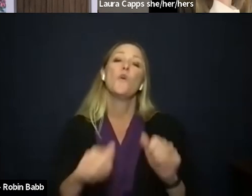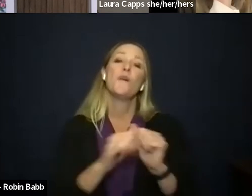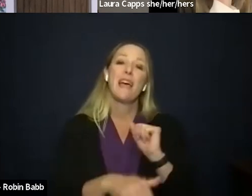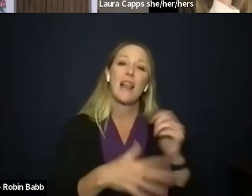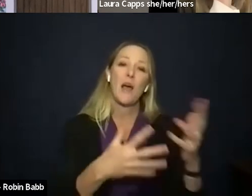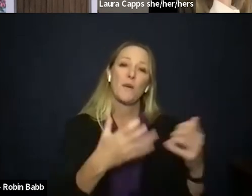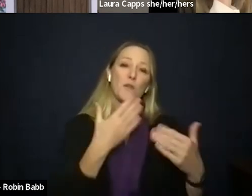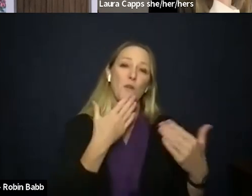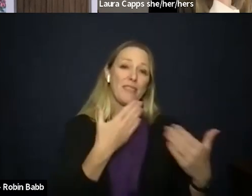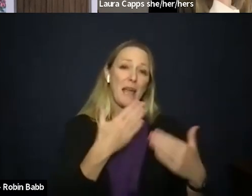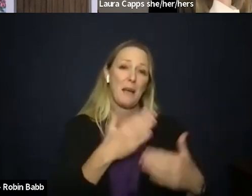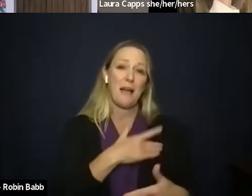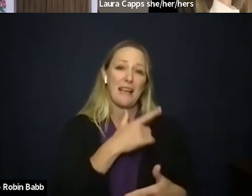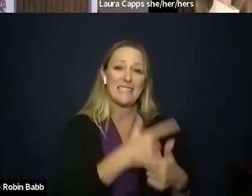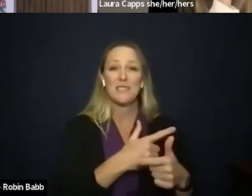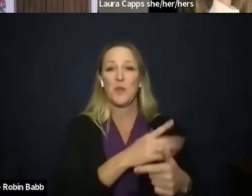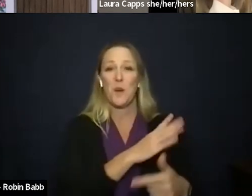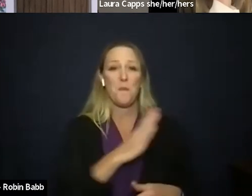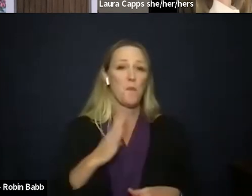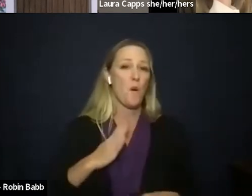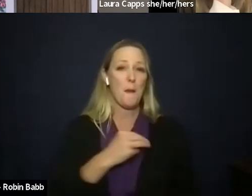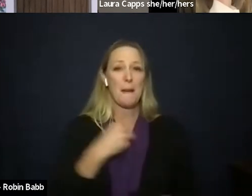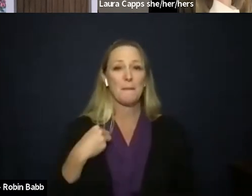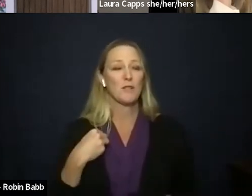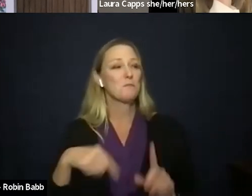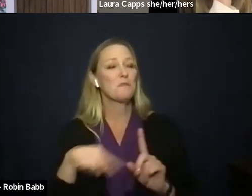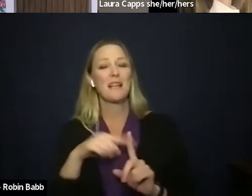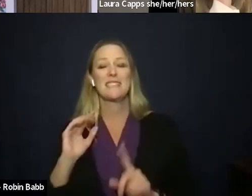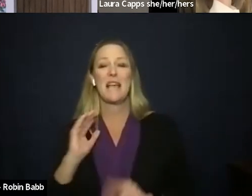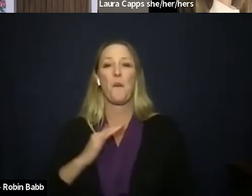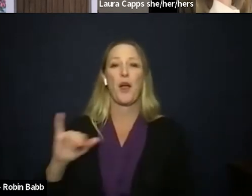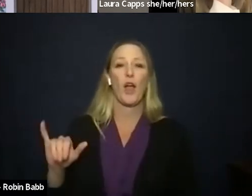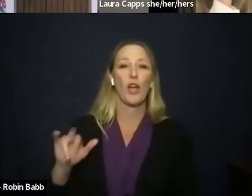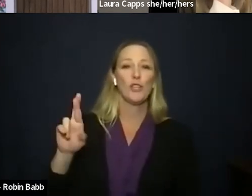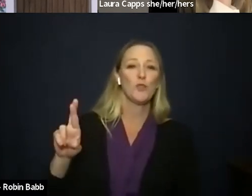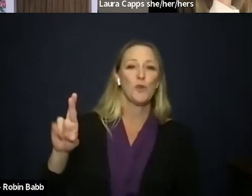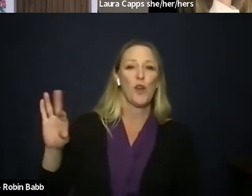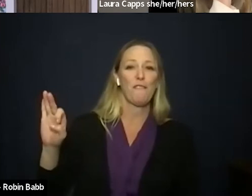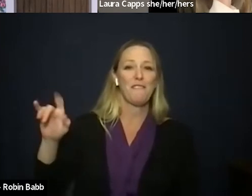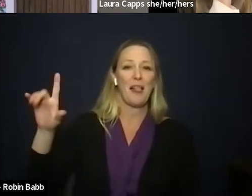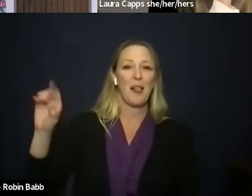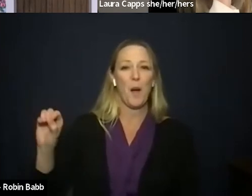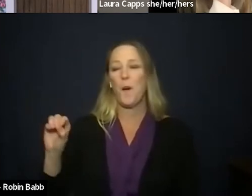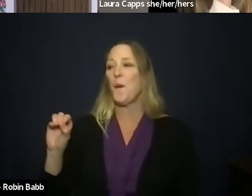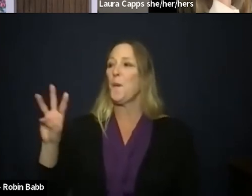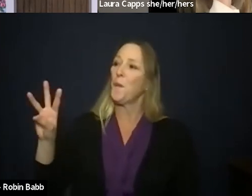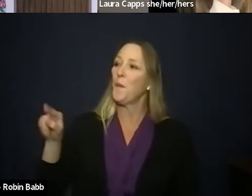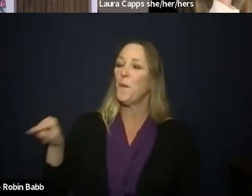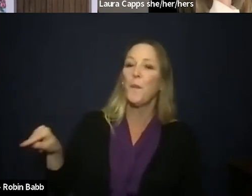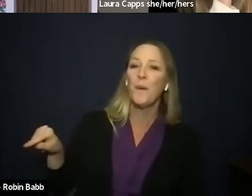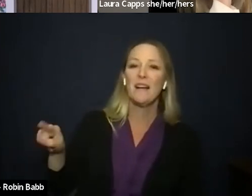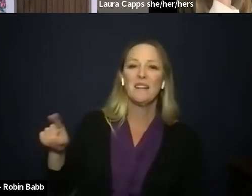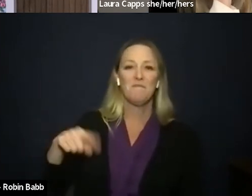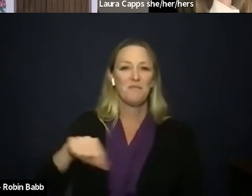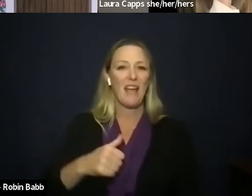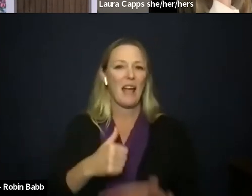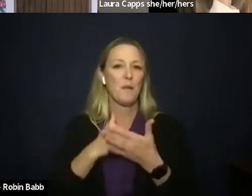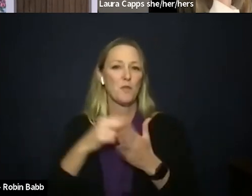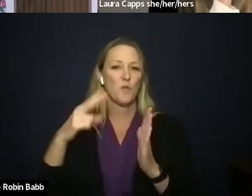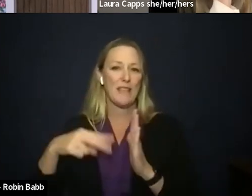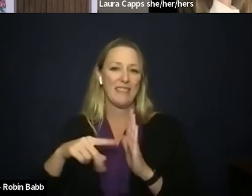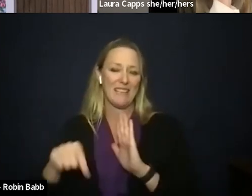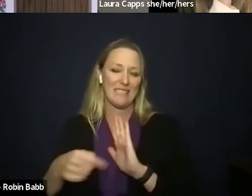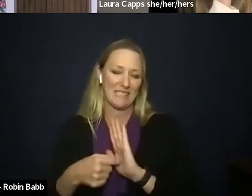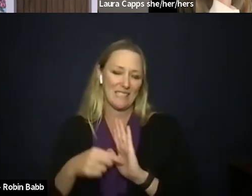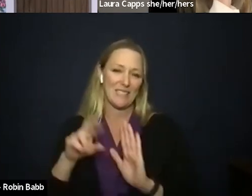board members and our fellow junior fellow down there board member to help in the reading of this resolution and